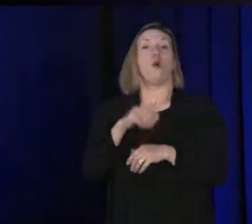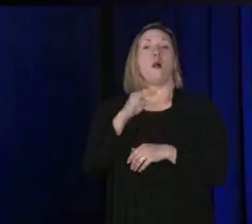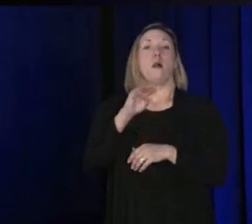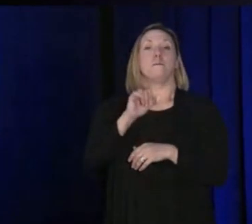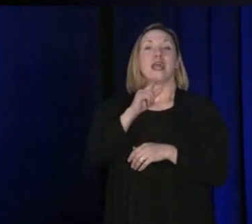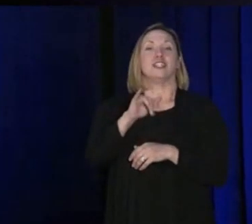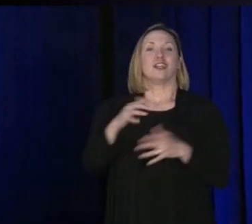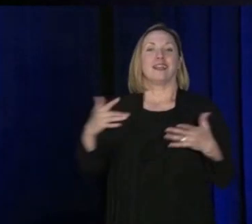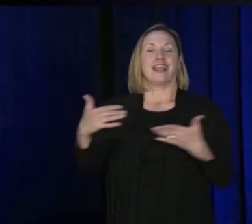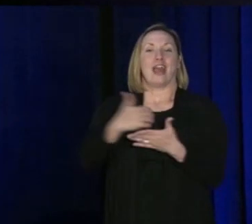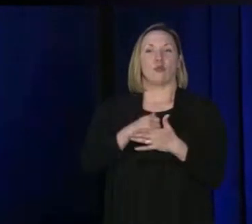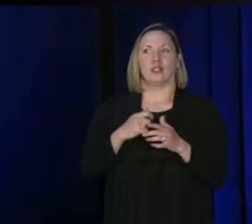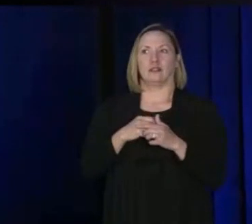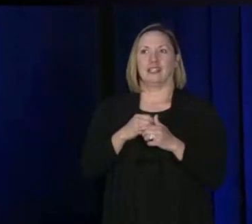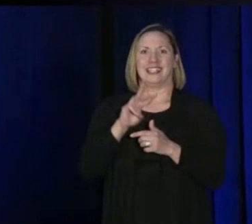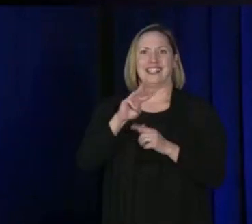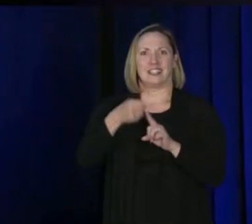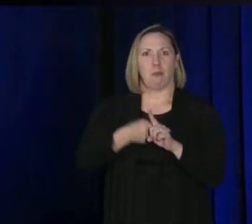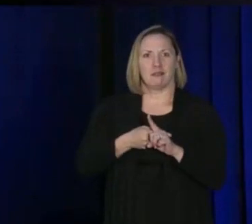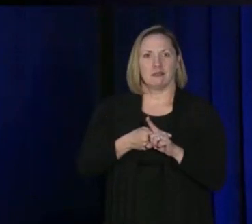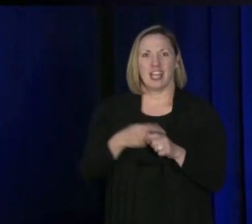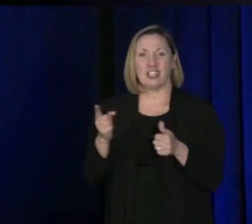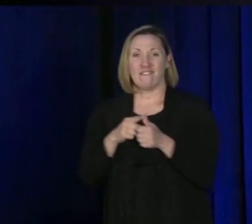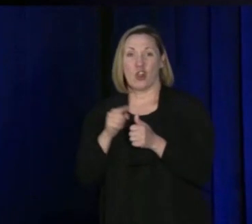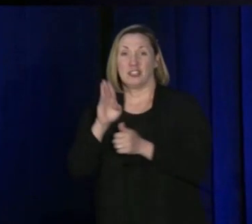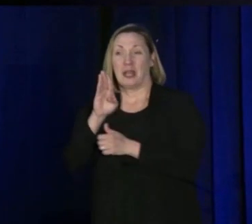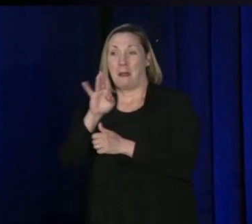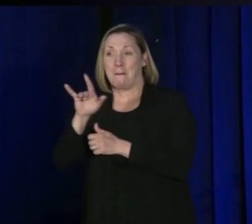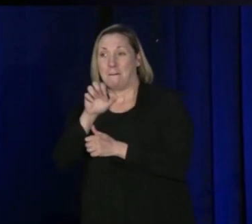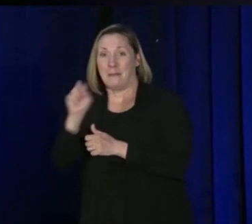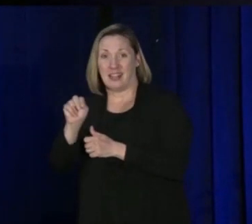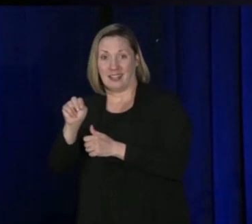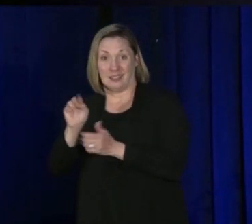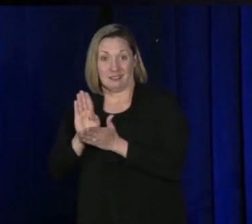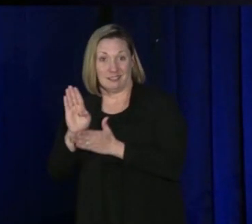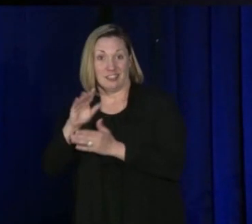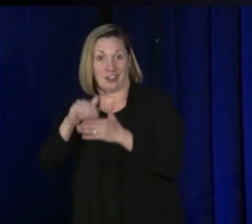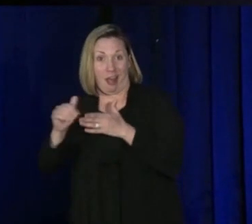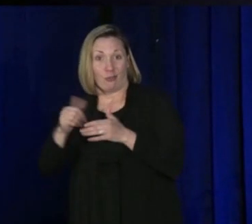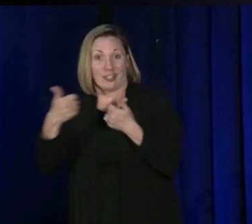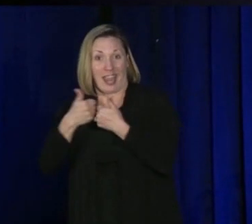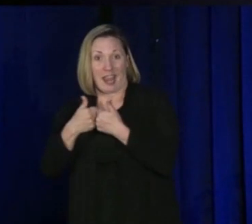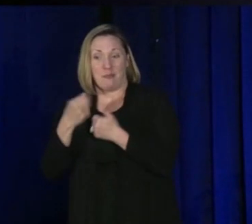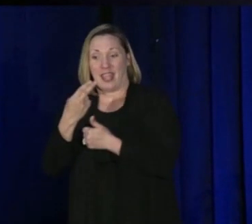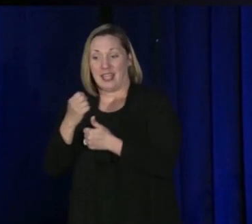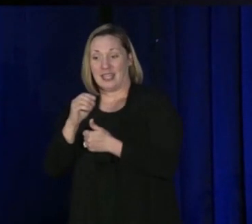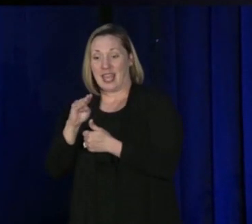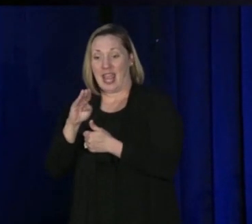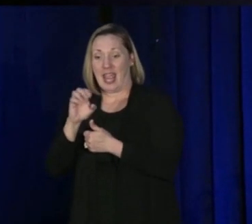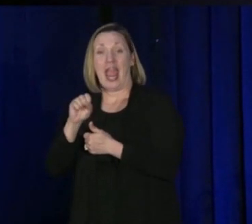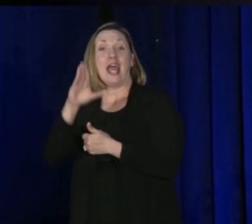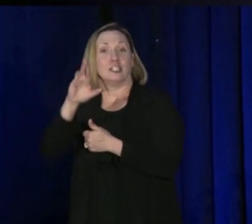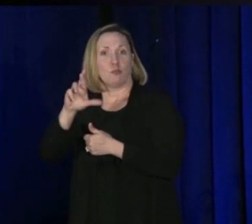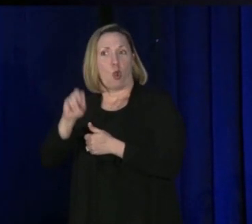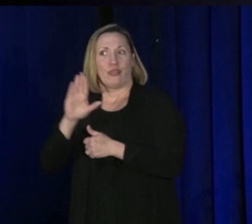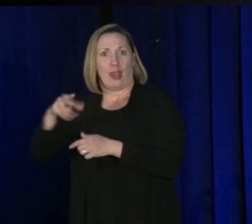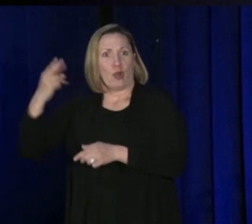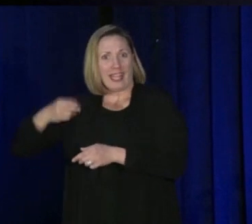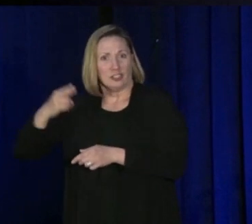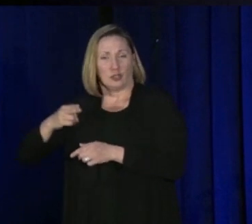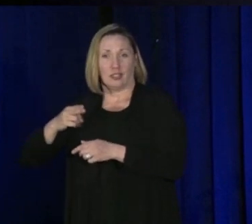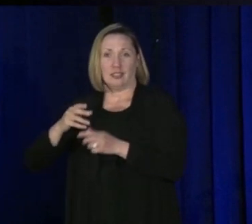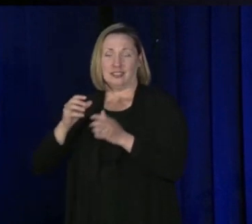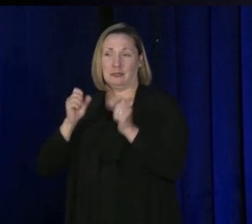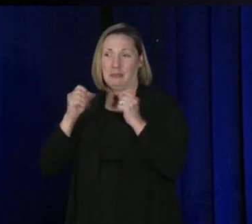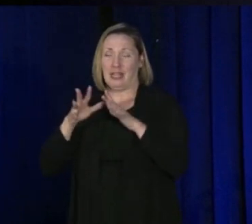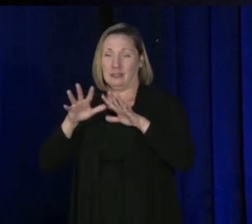first billion-dollar game in Hasbro's history, with millions and millions of players all around the world. And it came from forcing him to say,